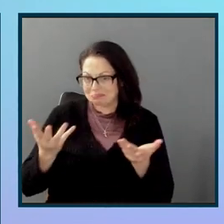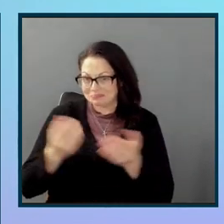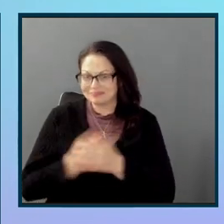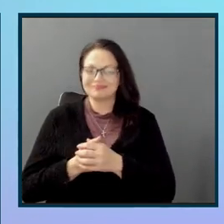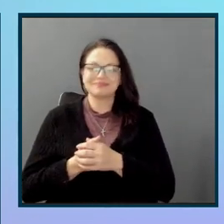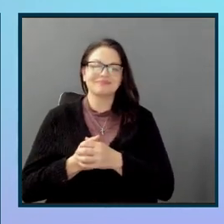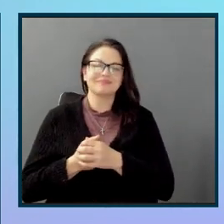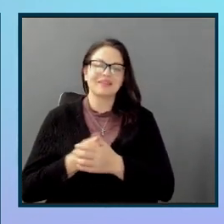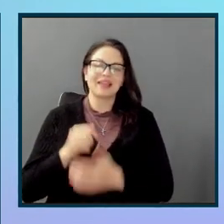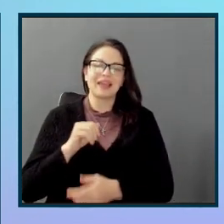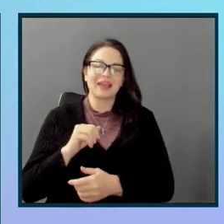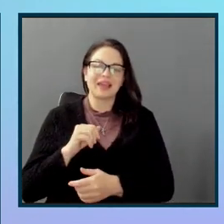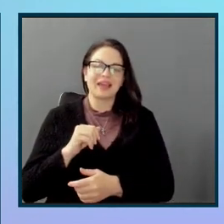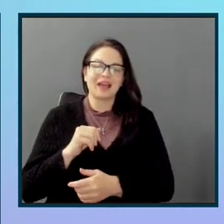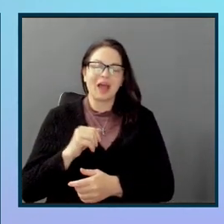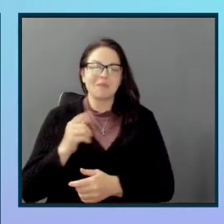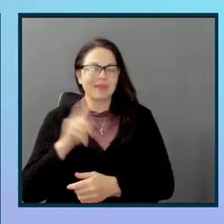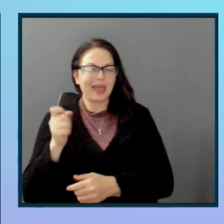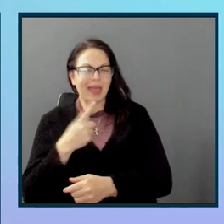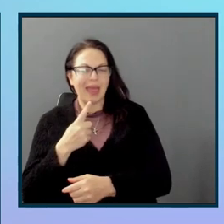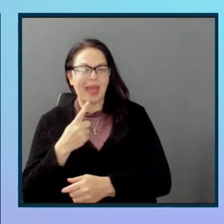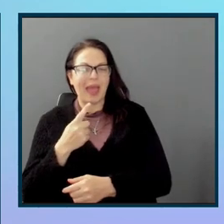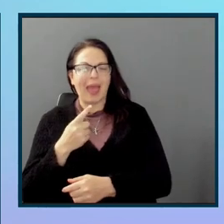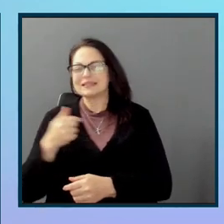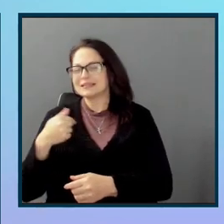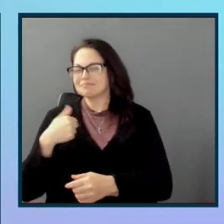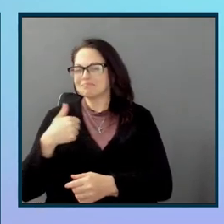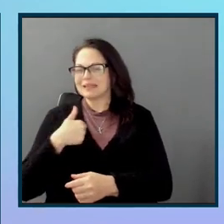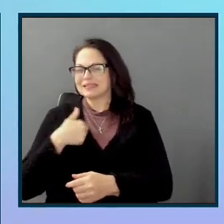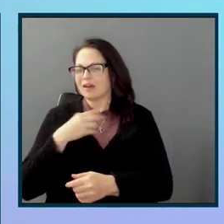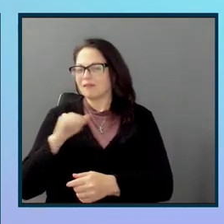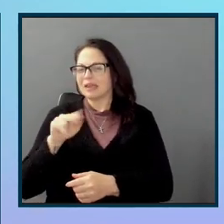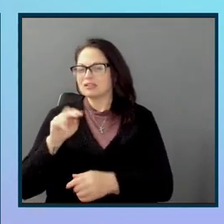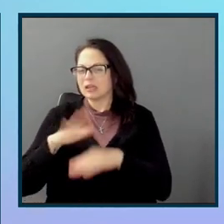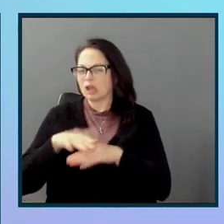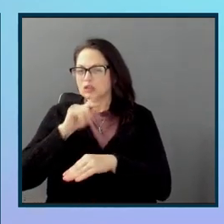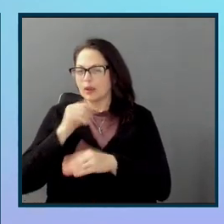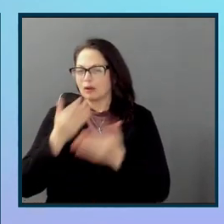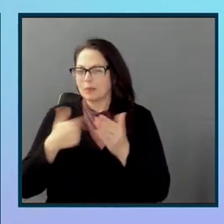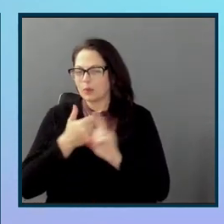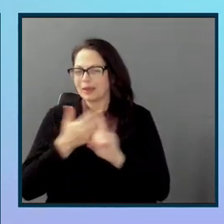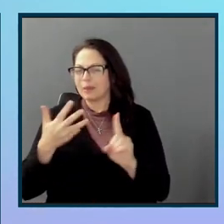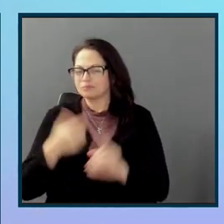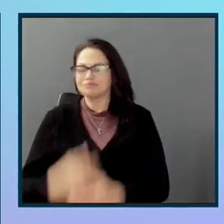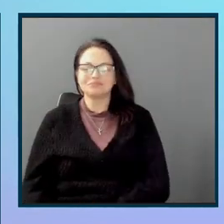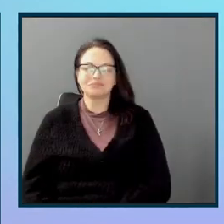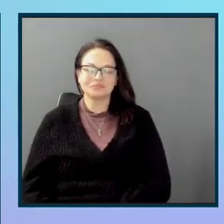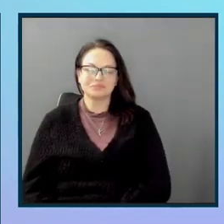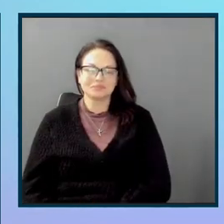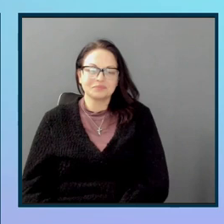If you hit Jenny and myself up on Twitter, then we can sort of elaborate, or maybe you can elaborate on the question and we can answer it there.